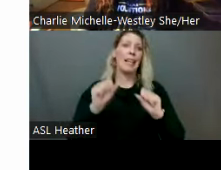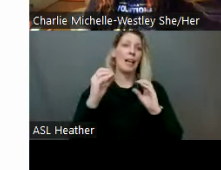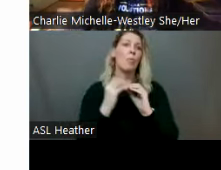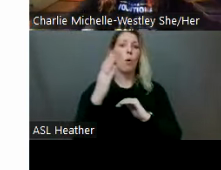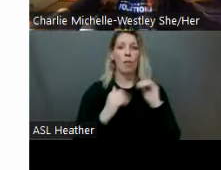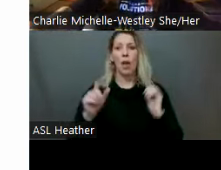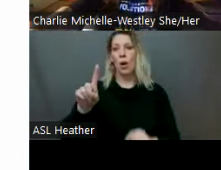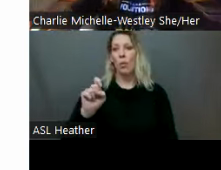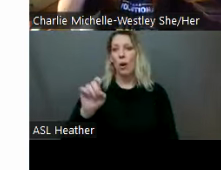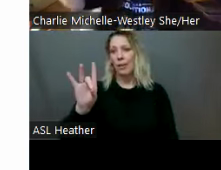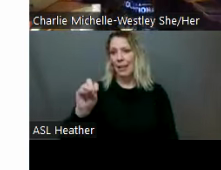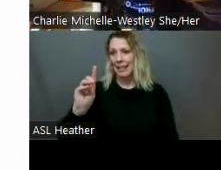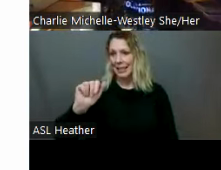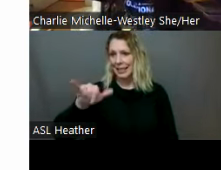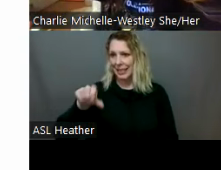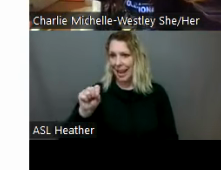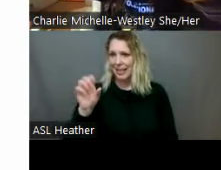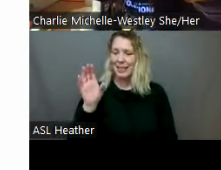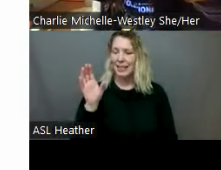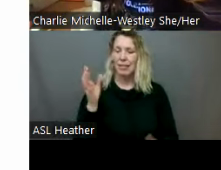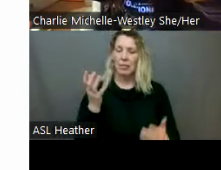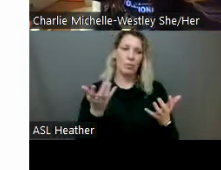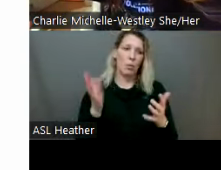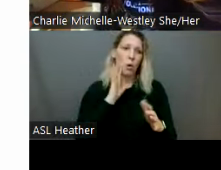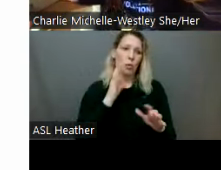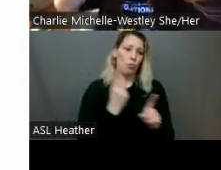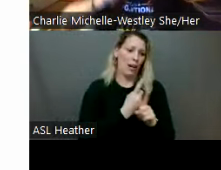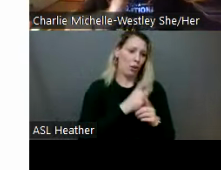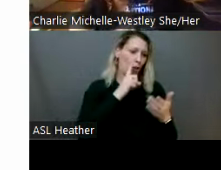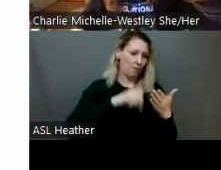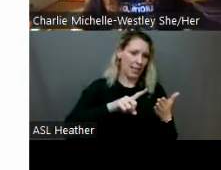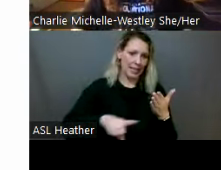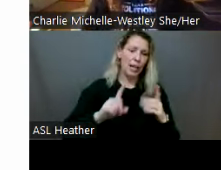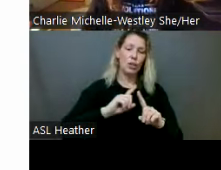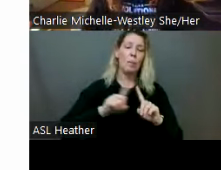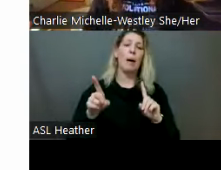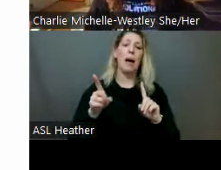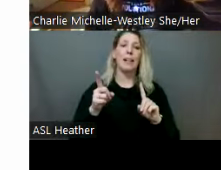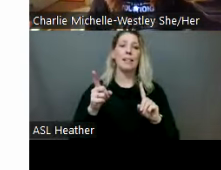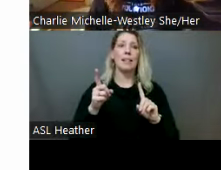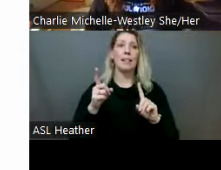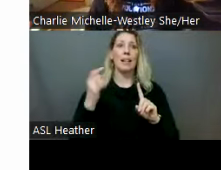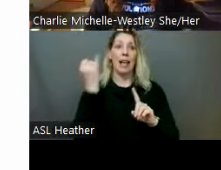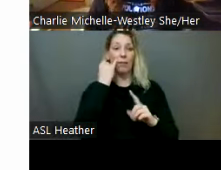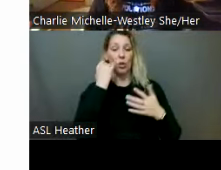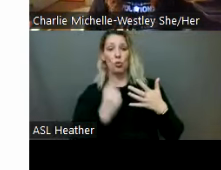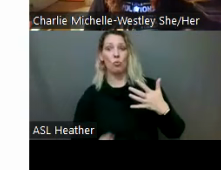days. So that it will take time as a regular investigation, but be put toward the front of the line